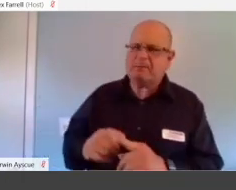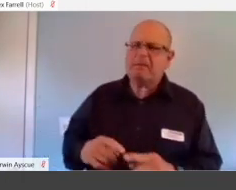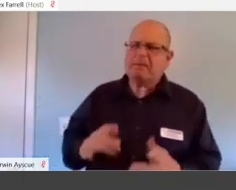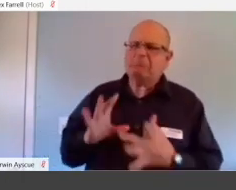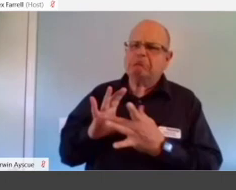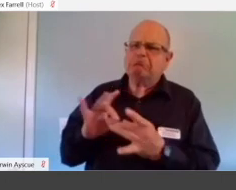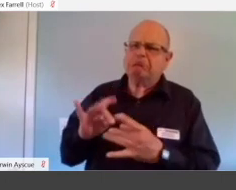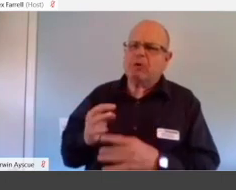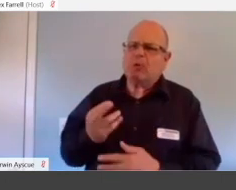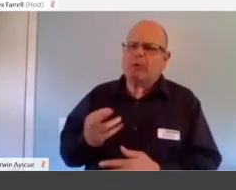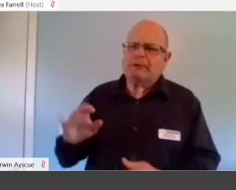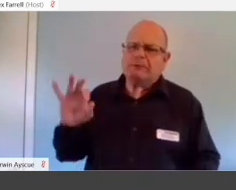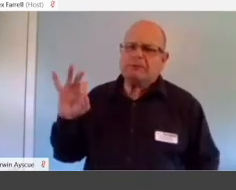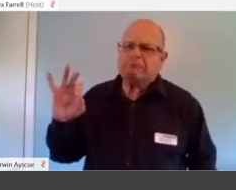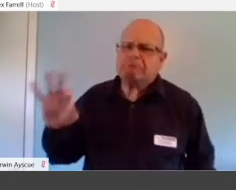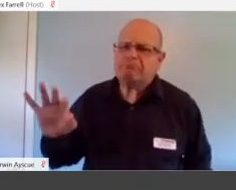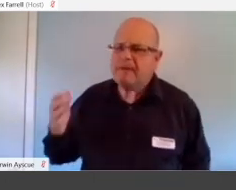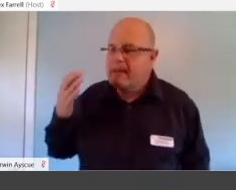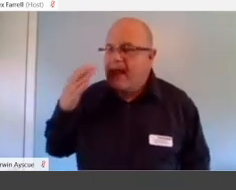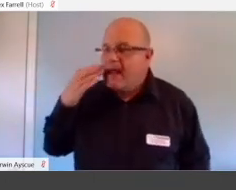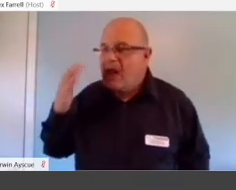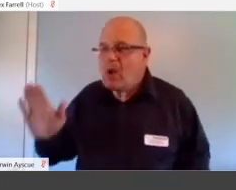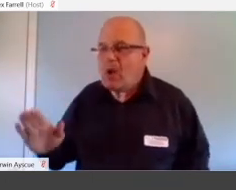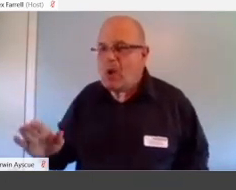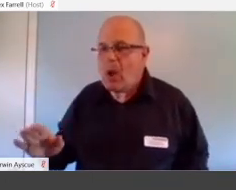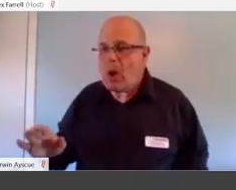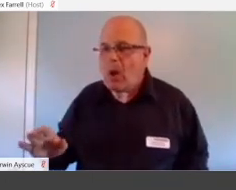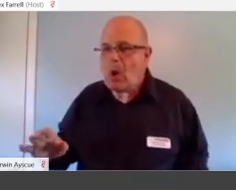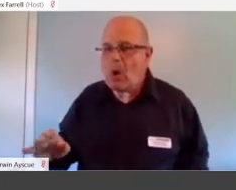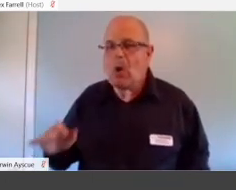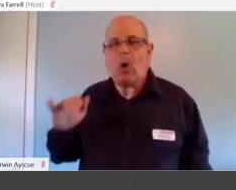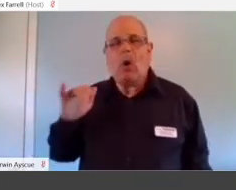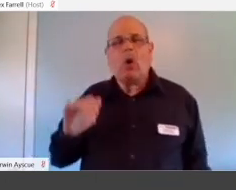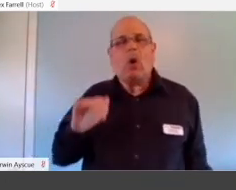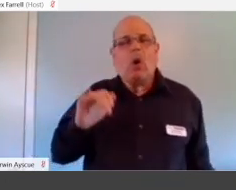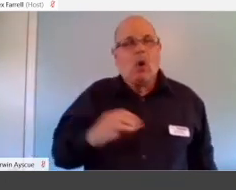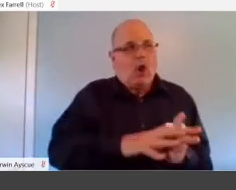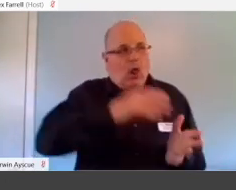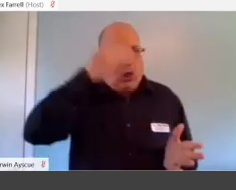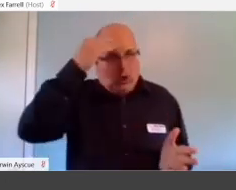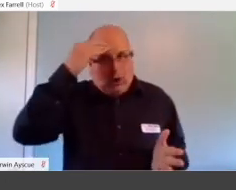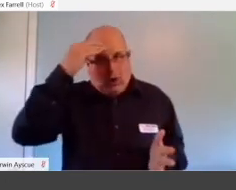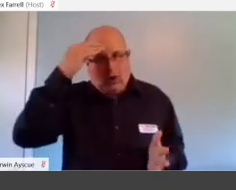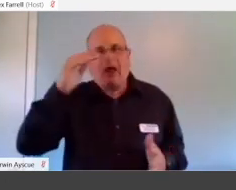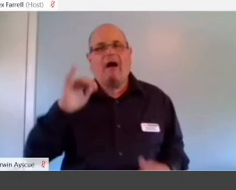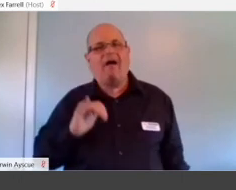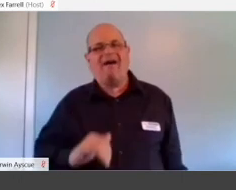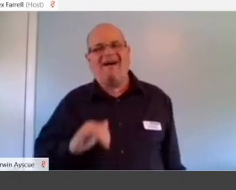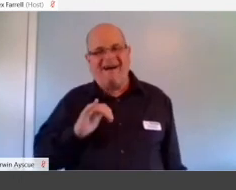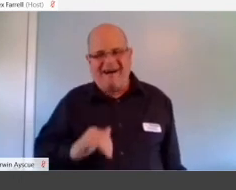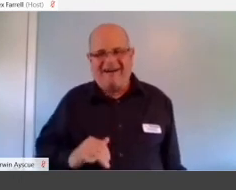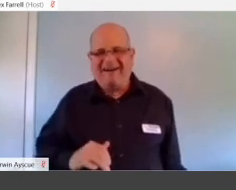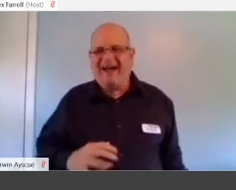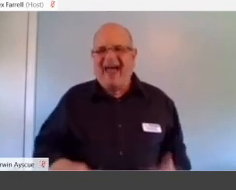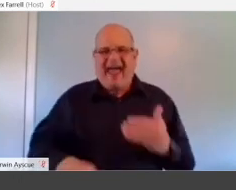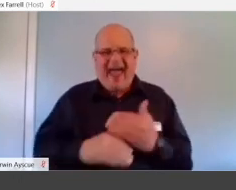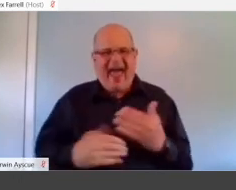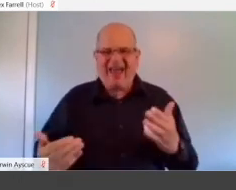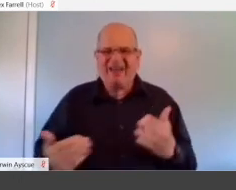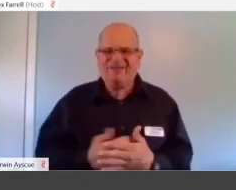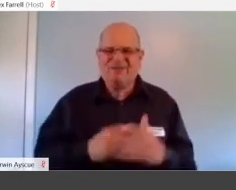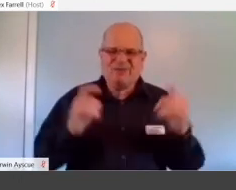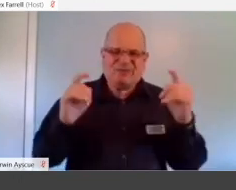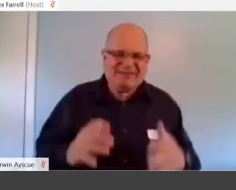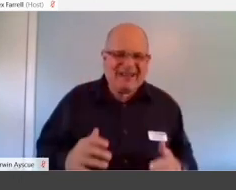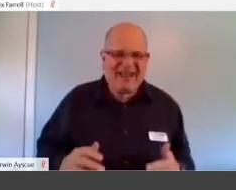them that they didn't know that they could test for this kind of thing, or that there's this kind of resource, or that this